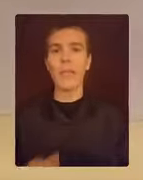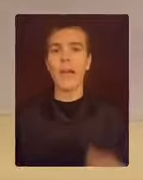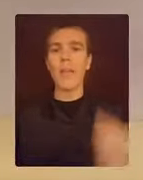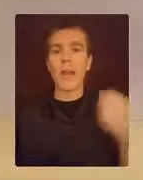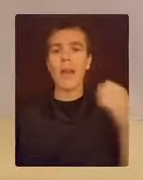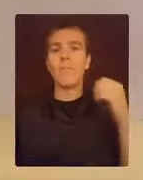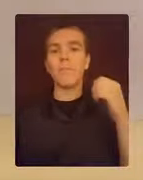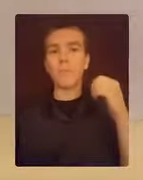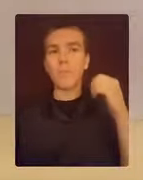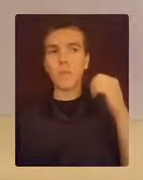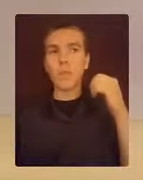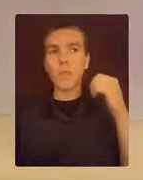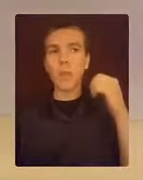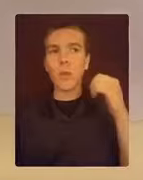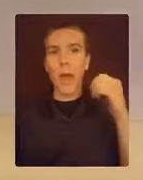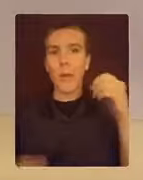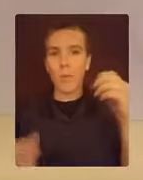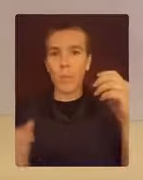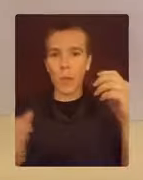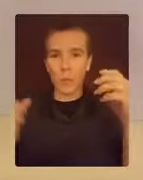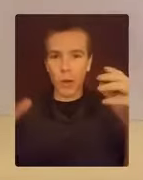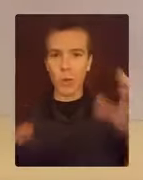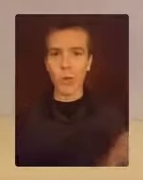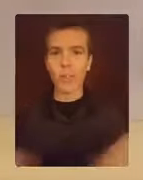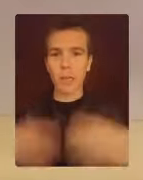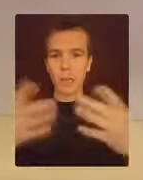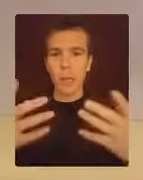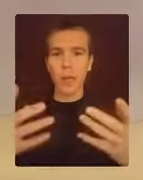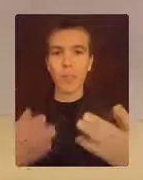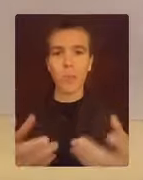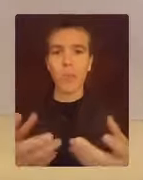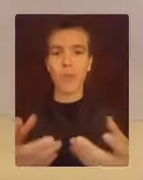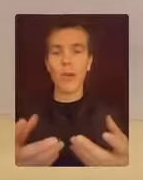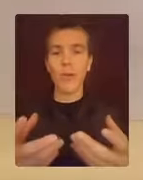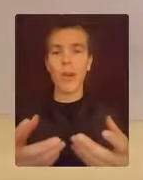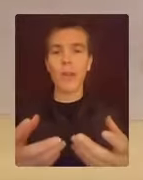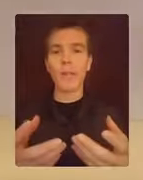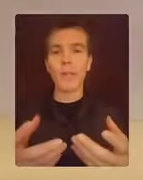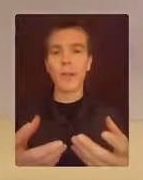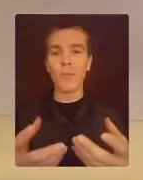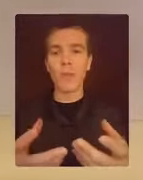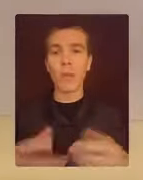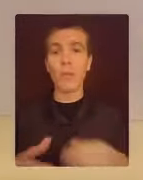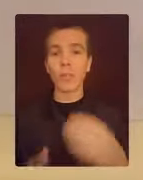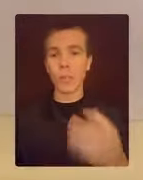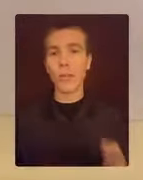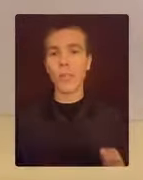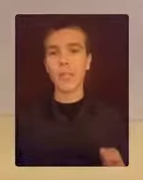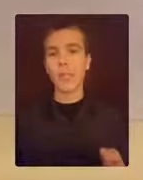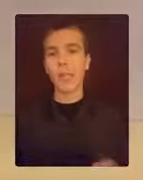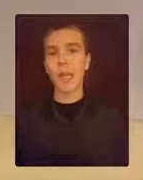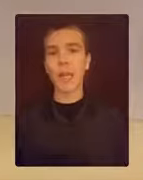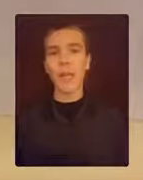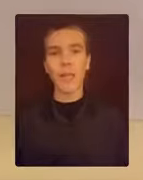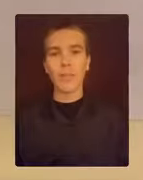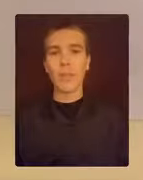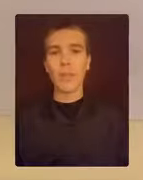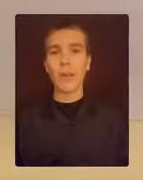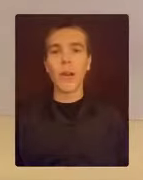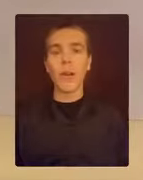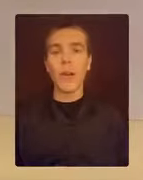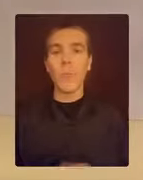past, then that experience will be recreated in front of you, and you will experience it again. And